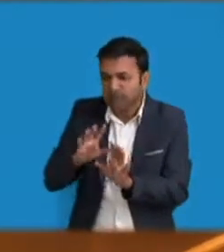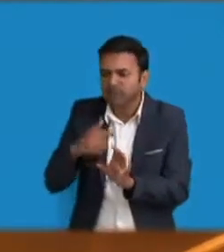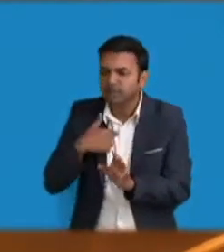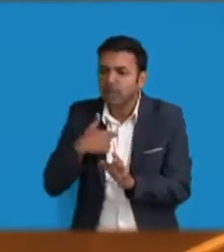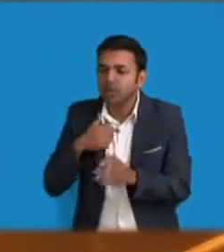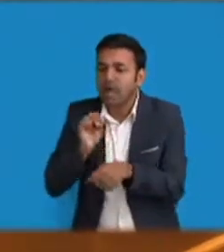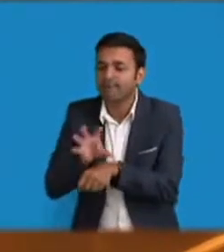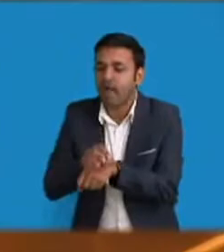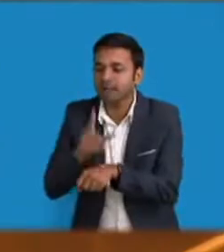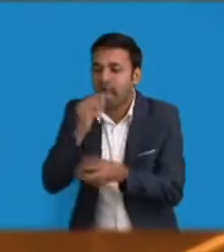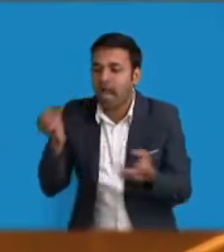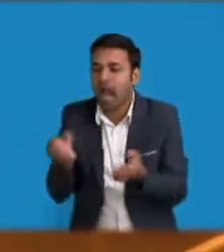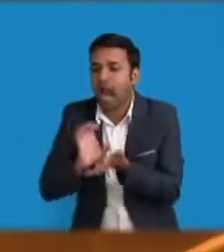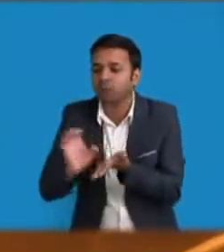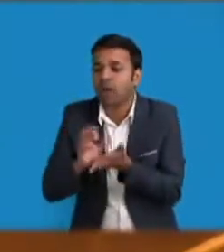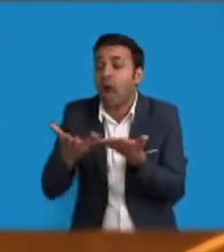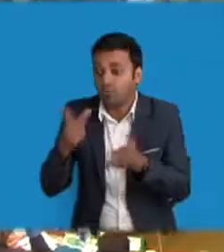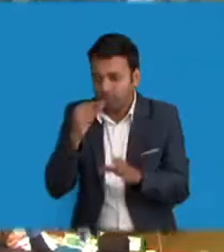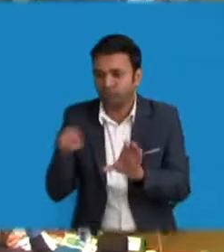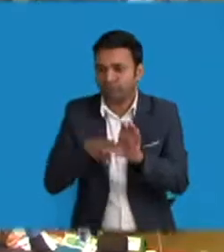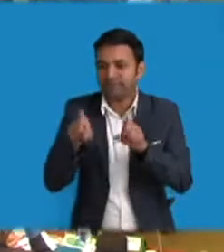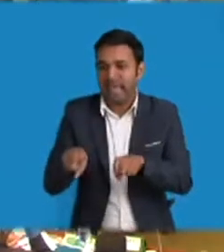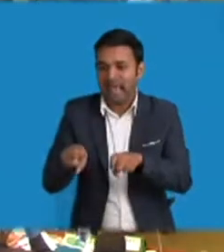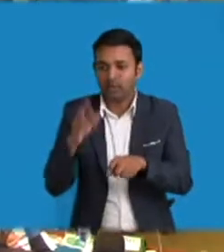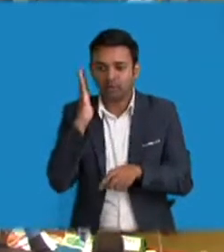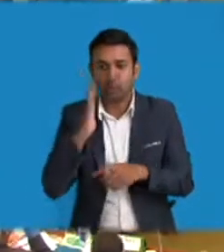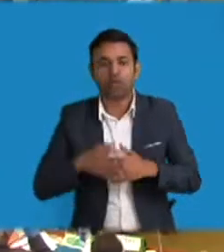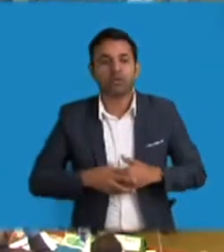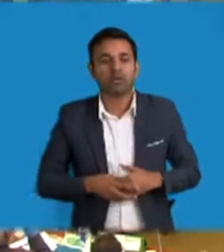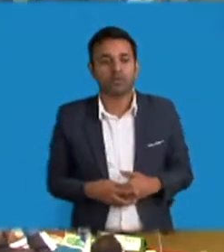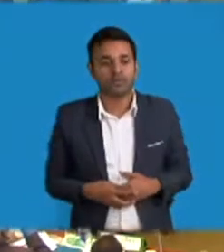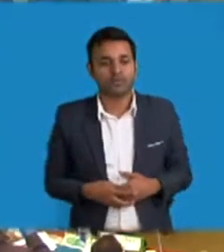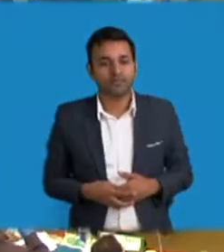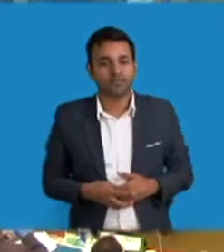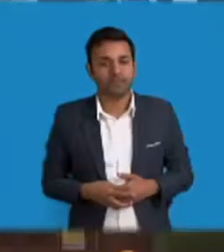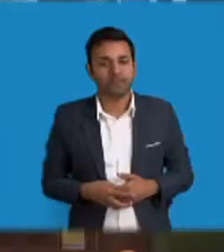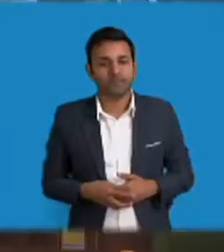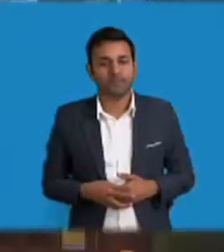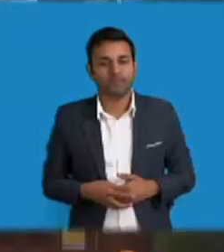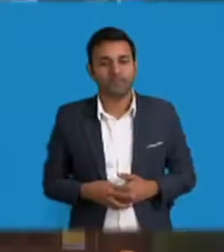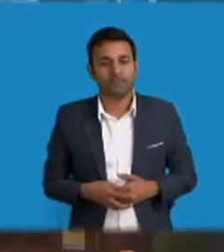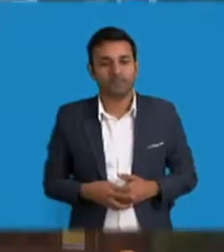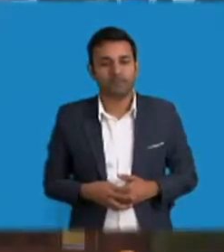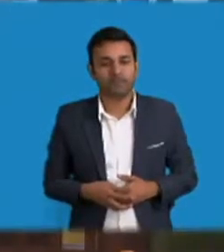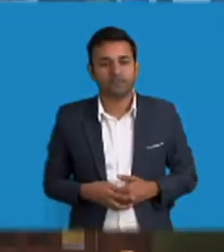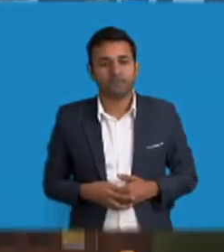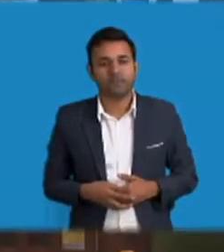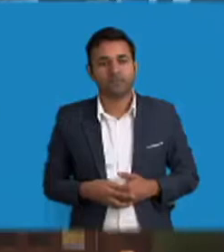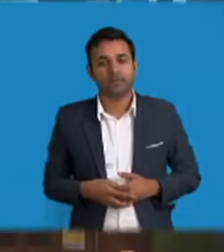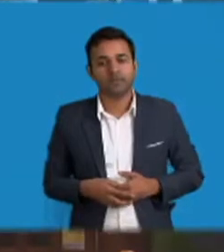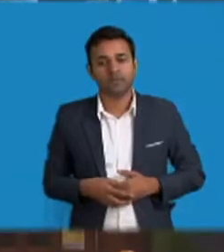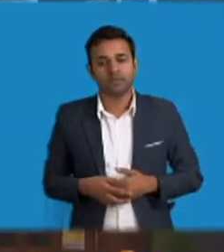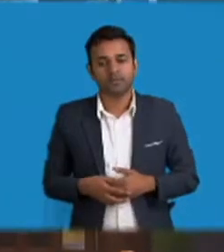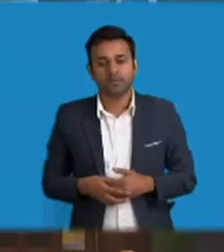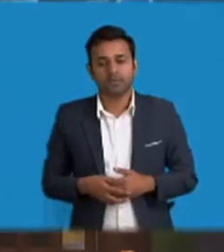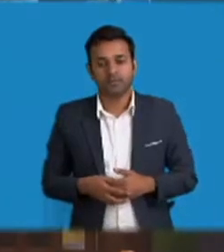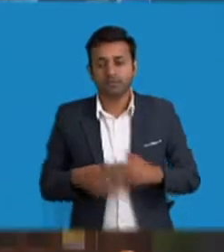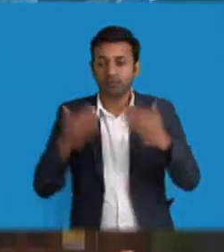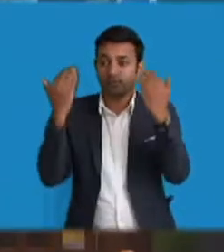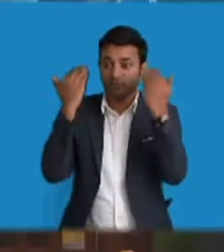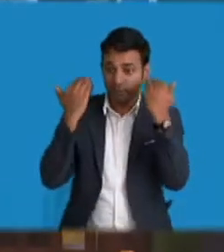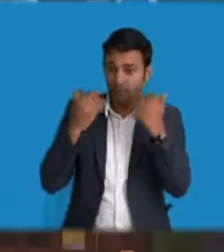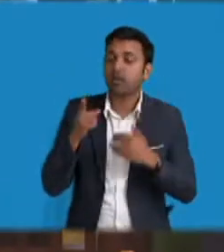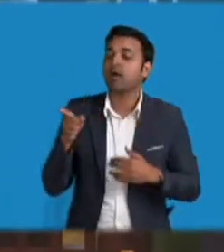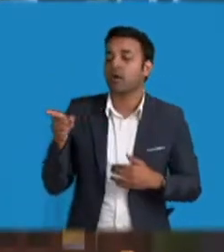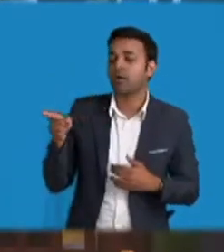the early interventions at-risk and high-risk students. Thank you. Honourable Minister. Madam Speaker, Honourable Member is talking